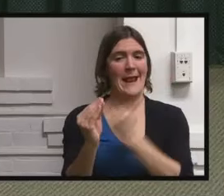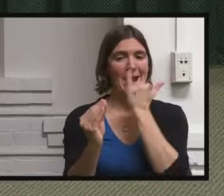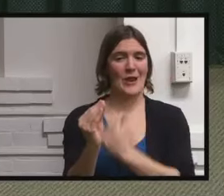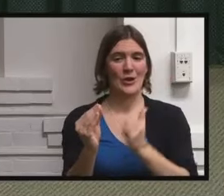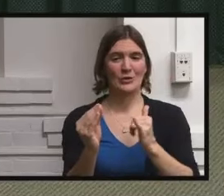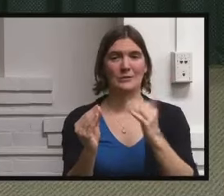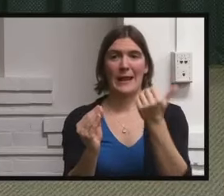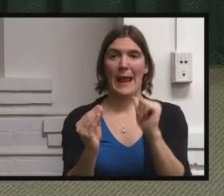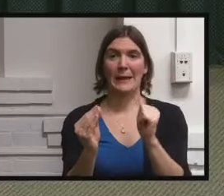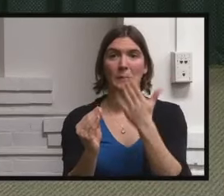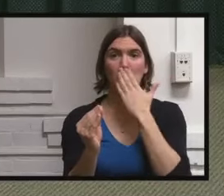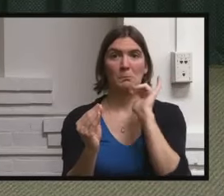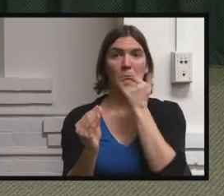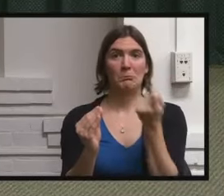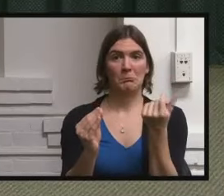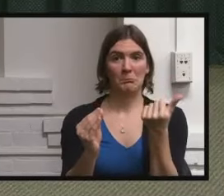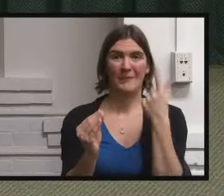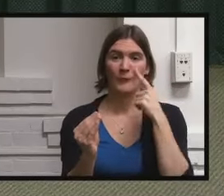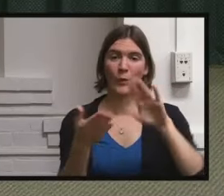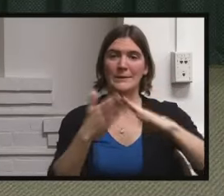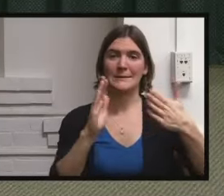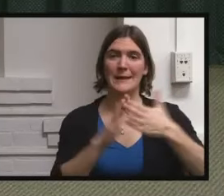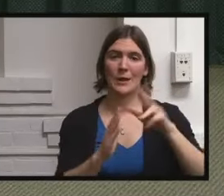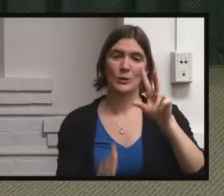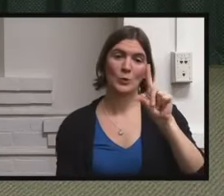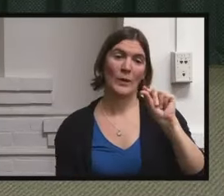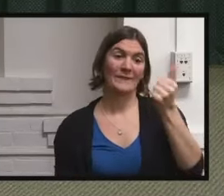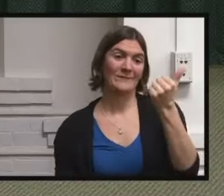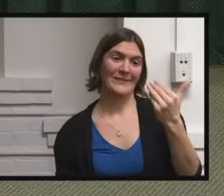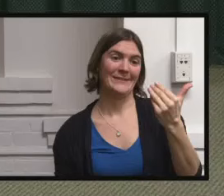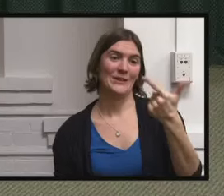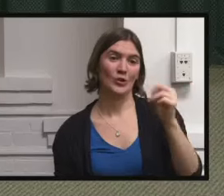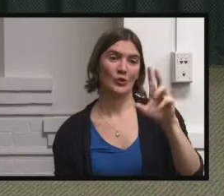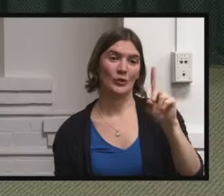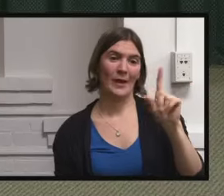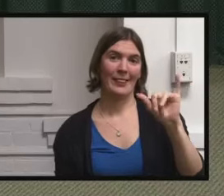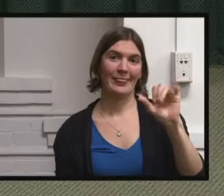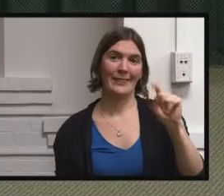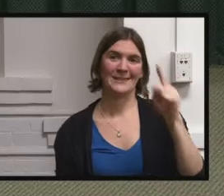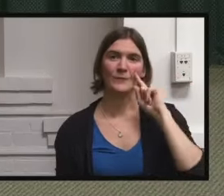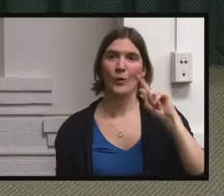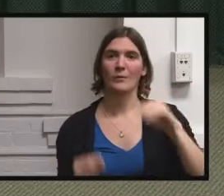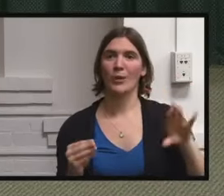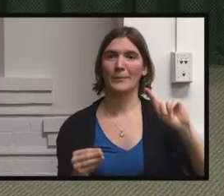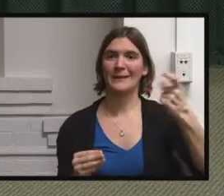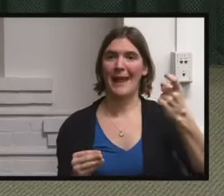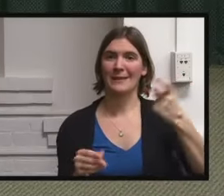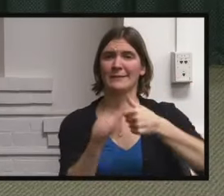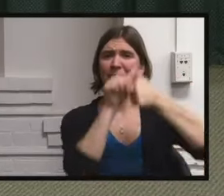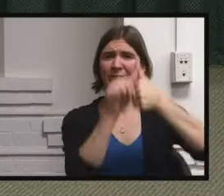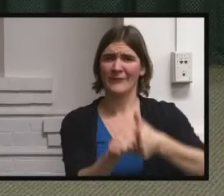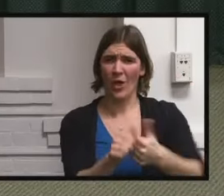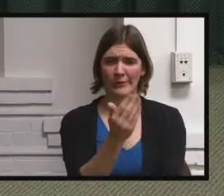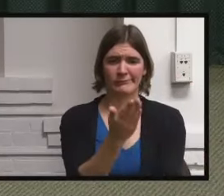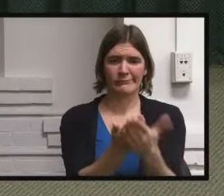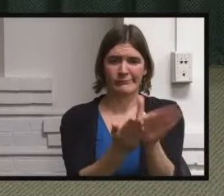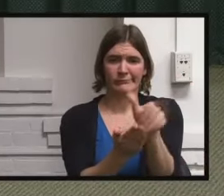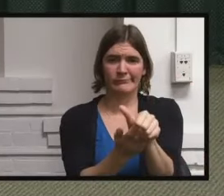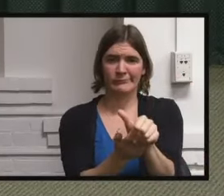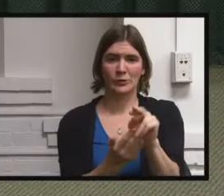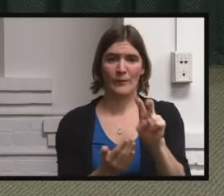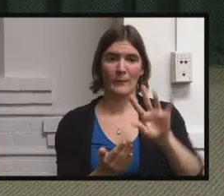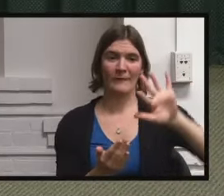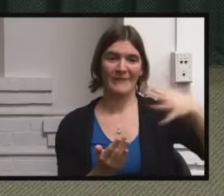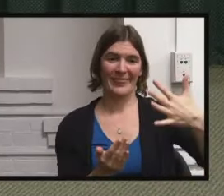and omission on the Town of Brattleboro's 2015 grant list in accordance with the memorandum dated